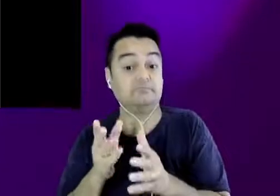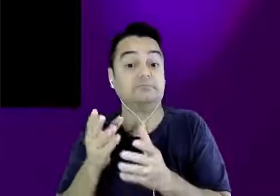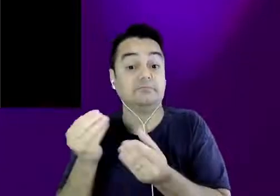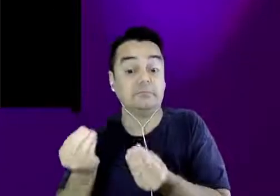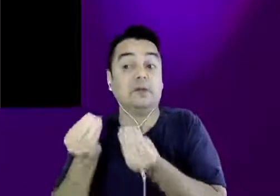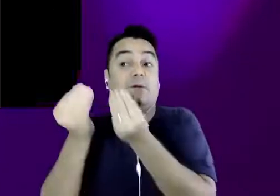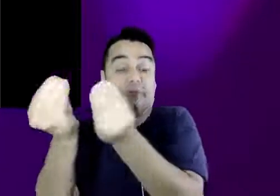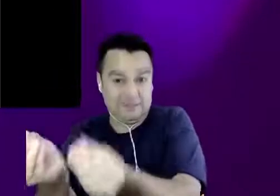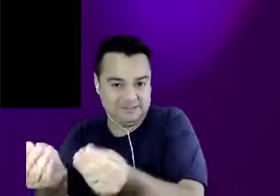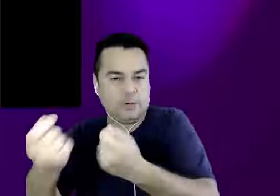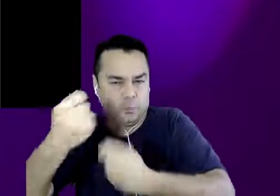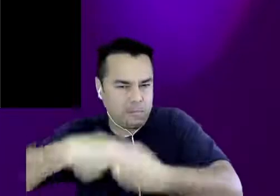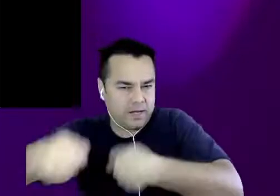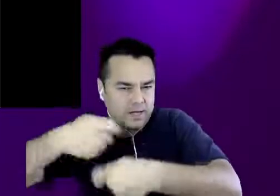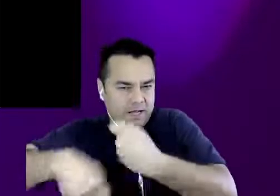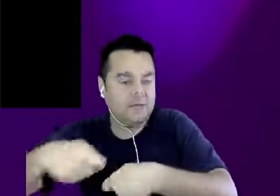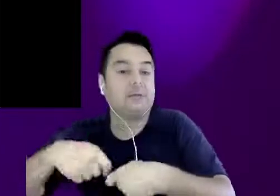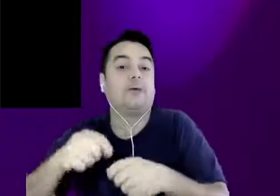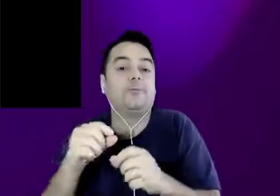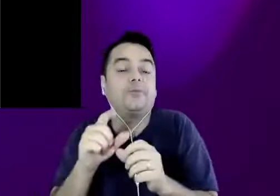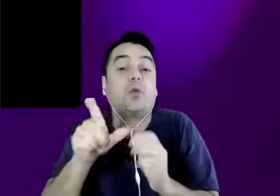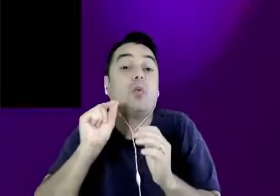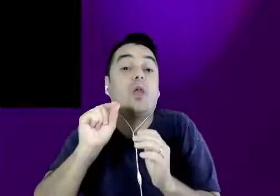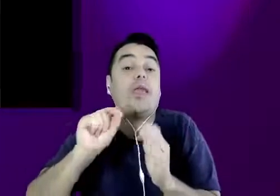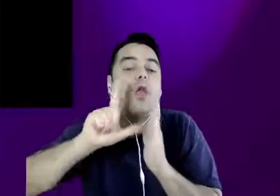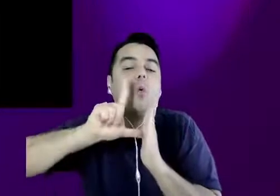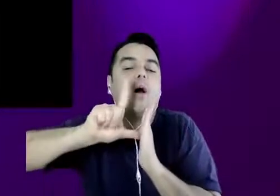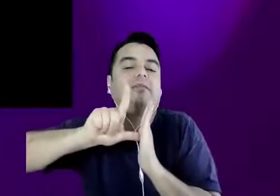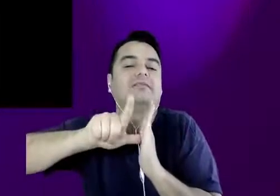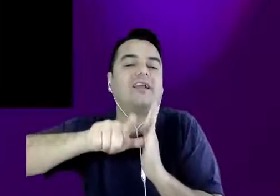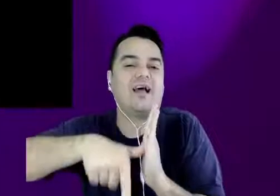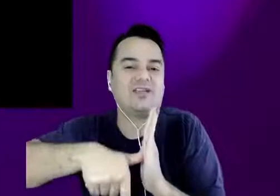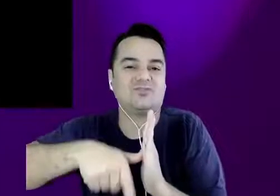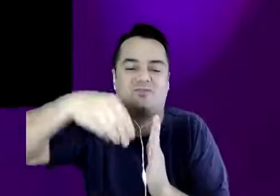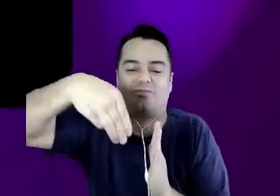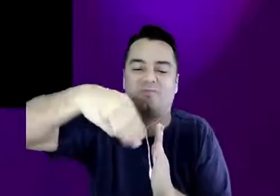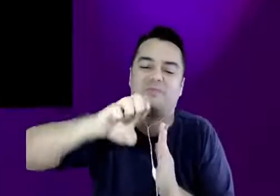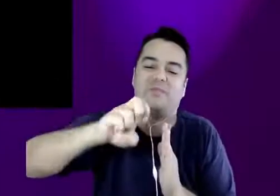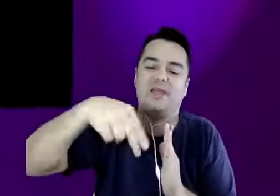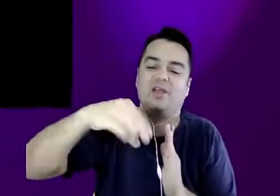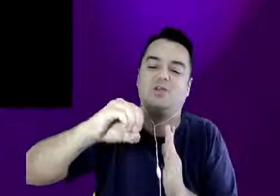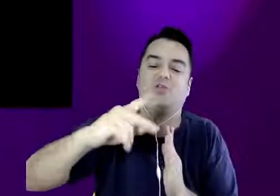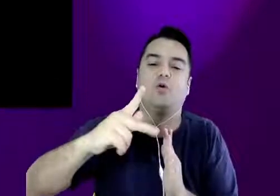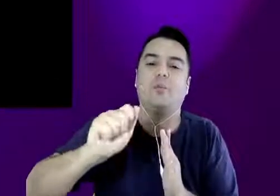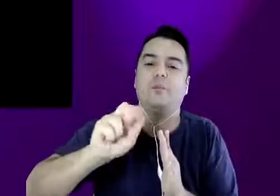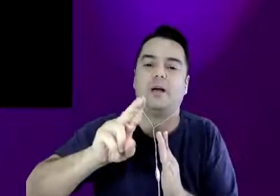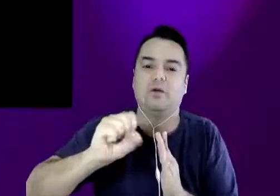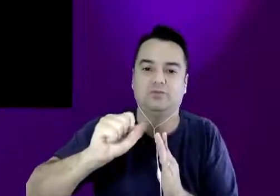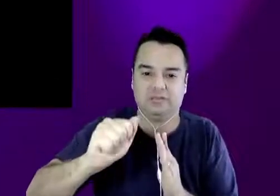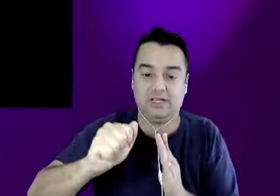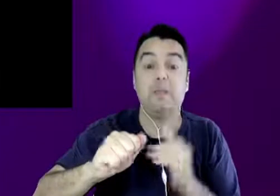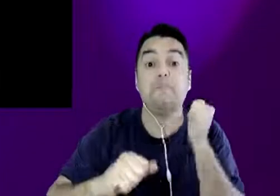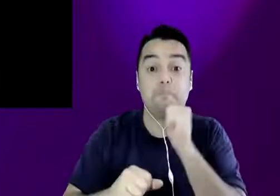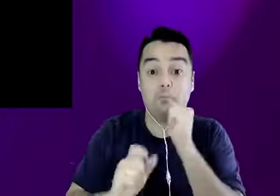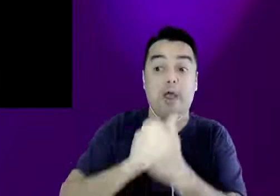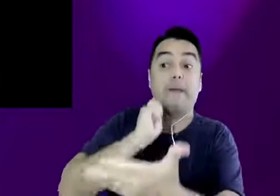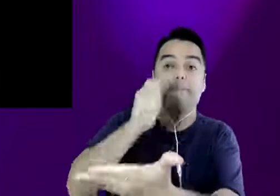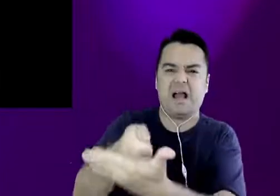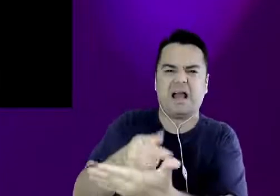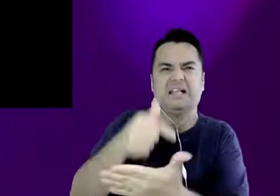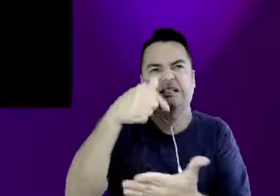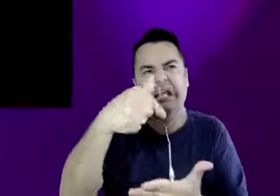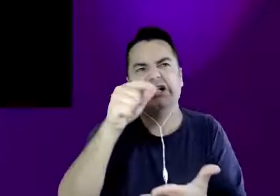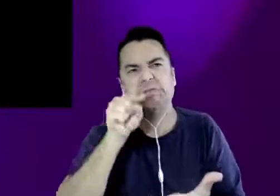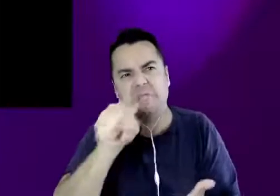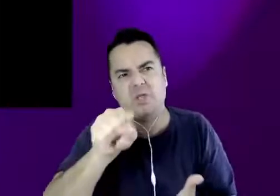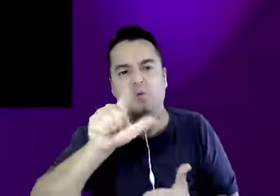pay £7,000 to between 7,000 and 10,000 to freeze a piece of ovarian tissue with the